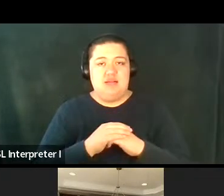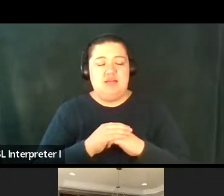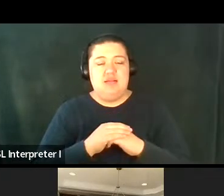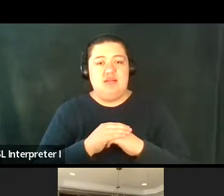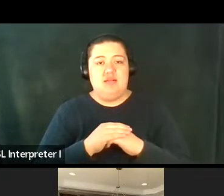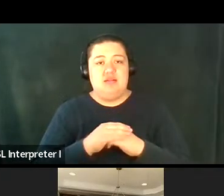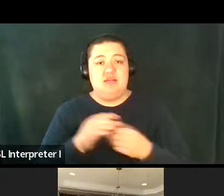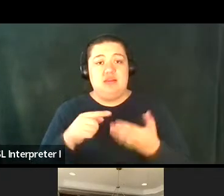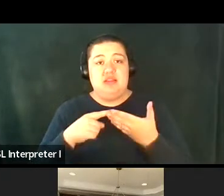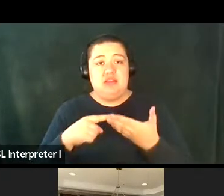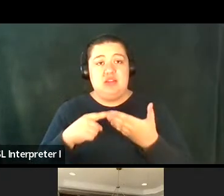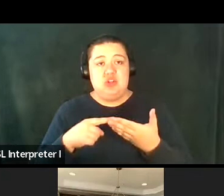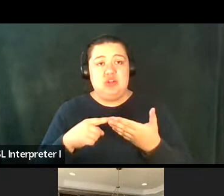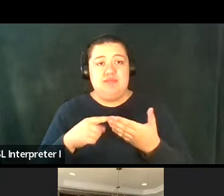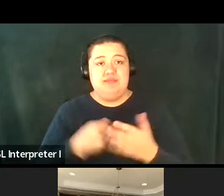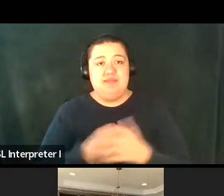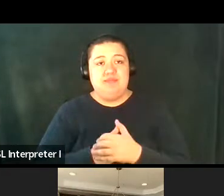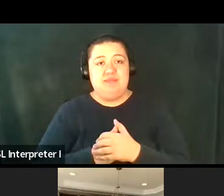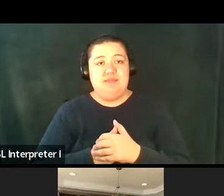Discussion,